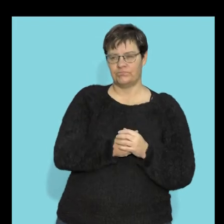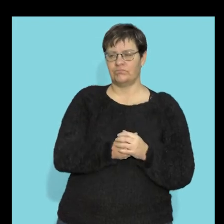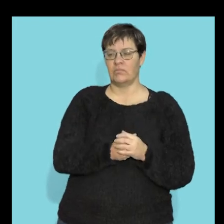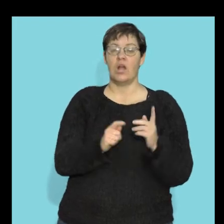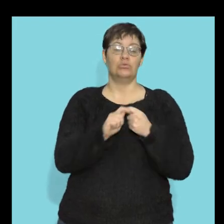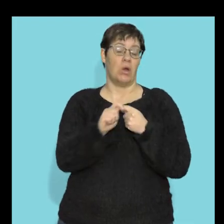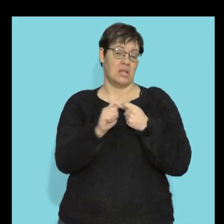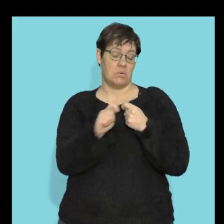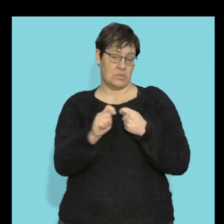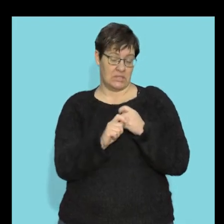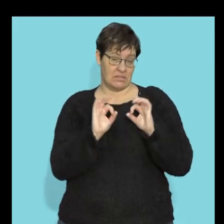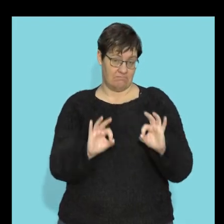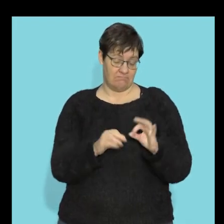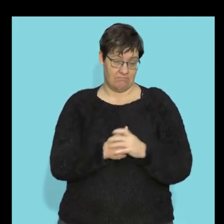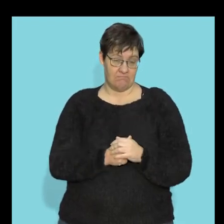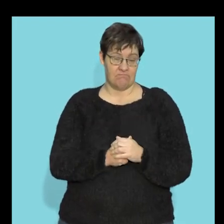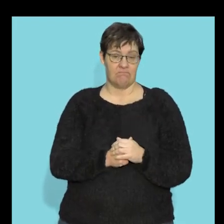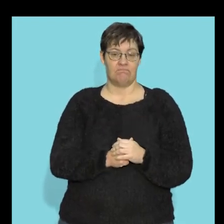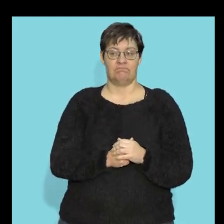transport